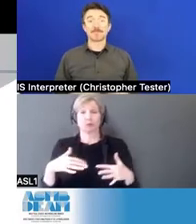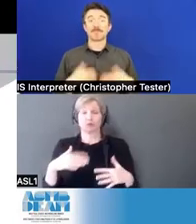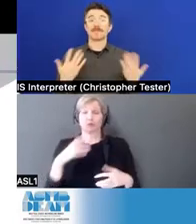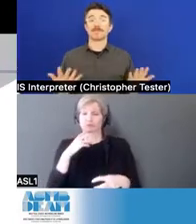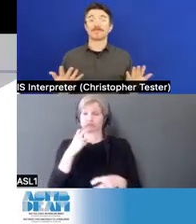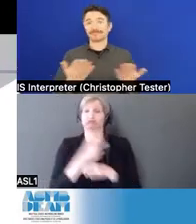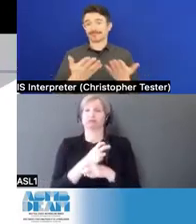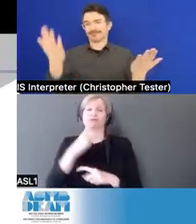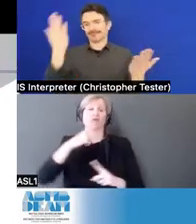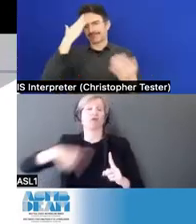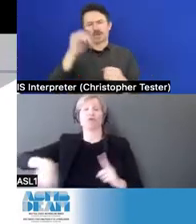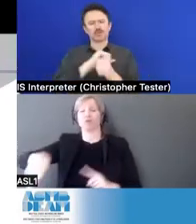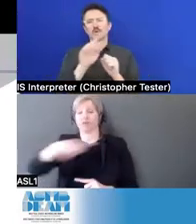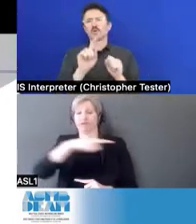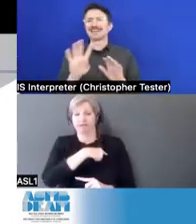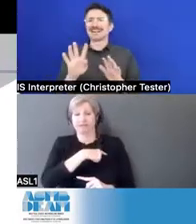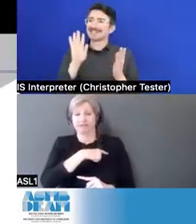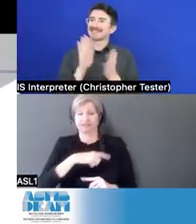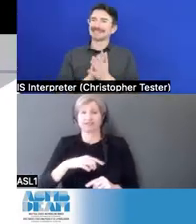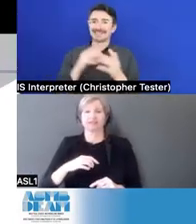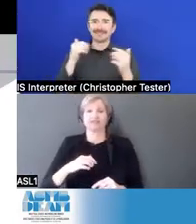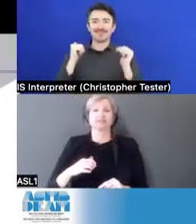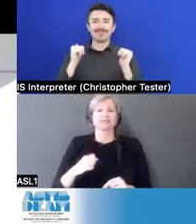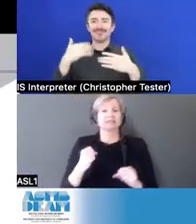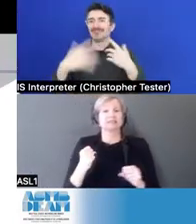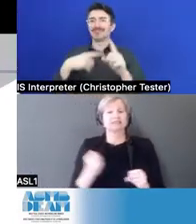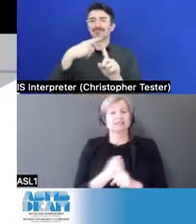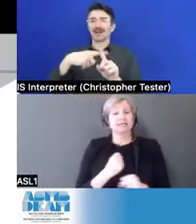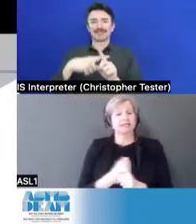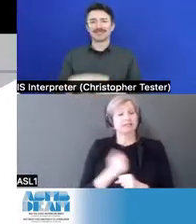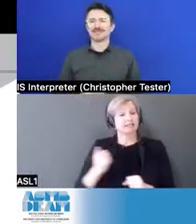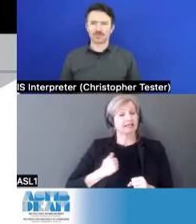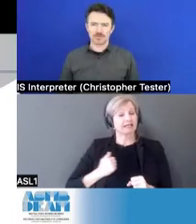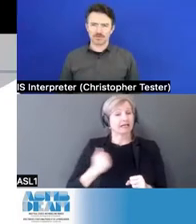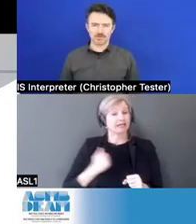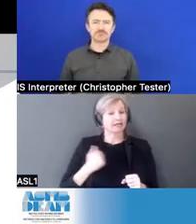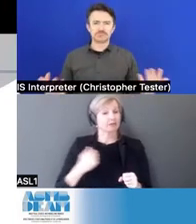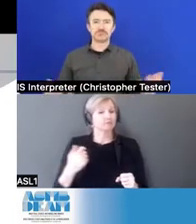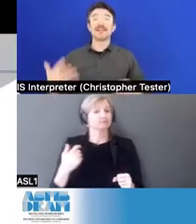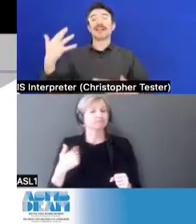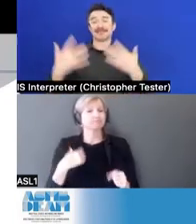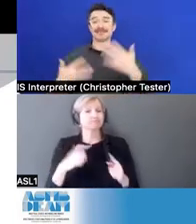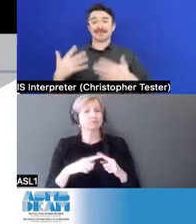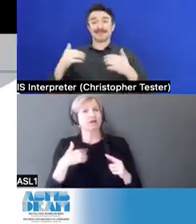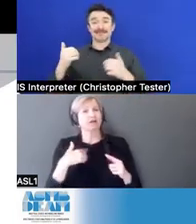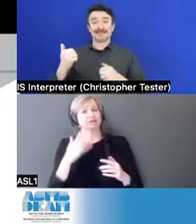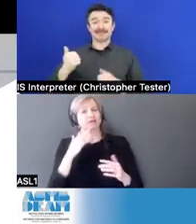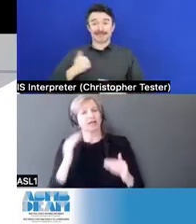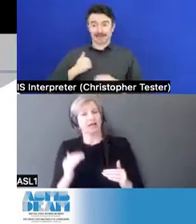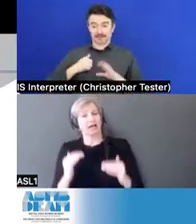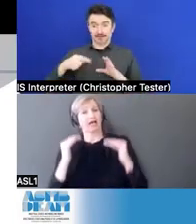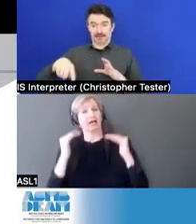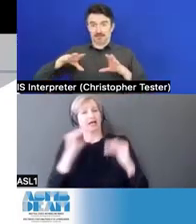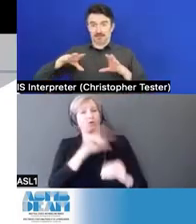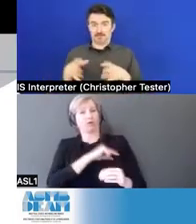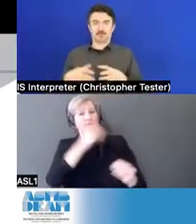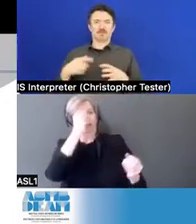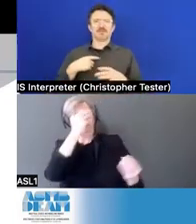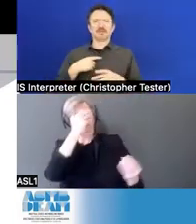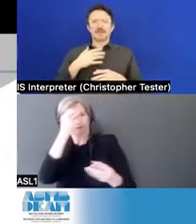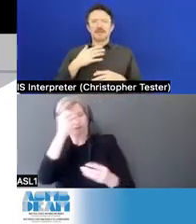us. And as Statistics Canada, we continued to provide high quality information to